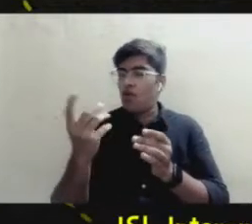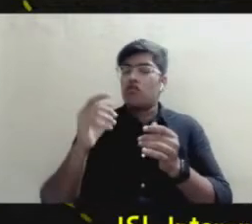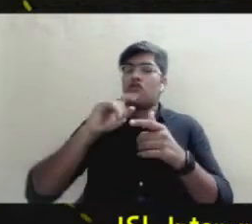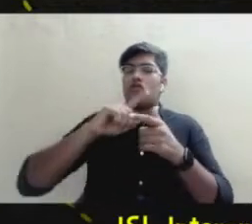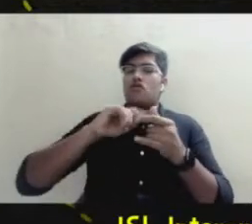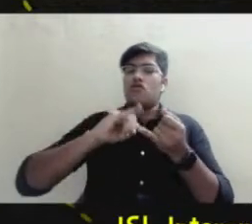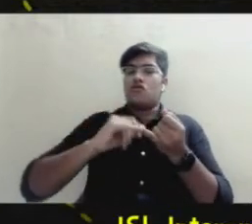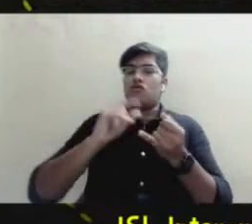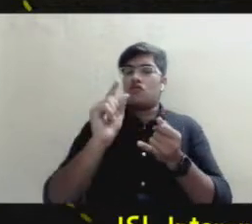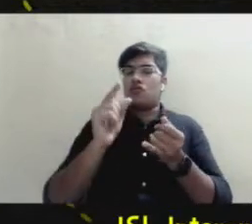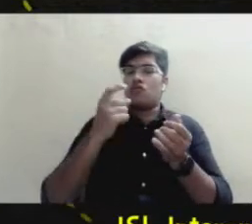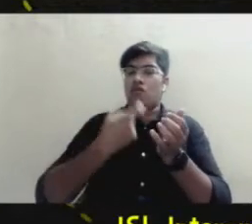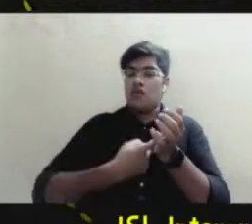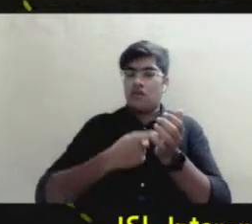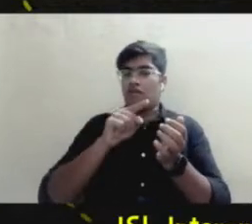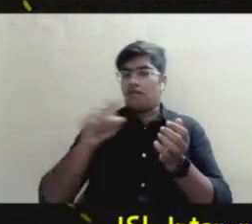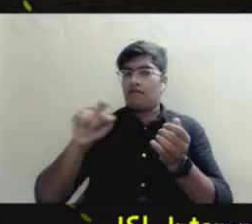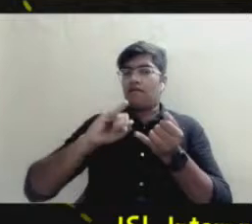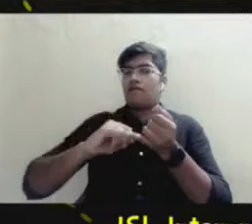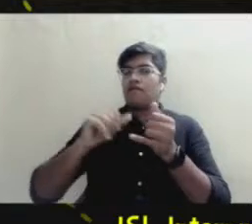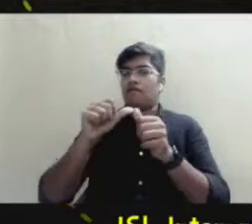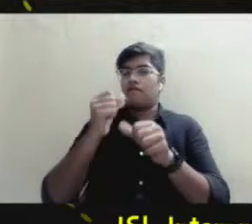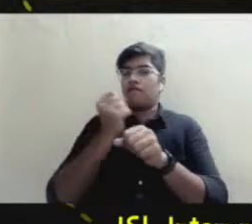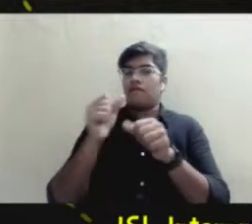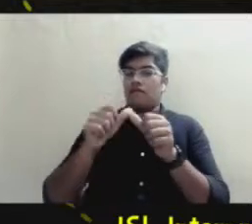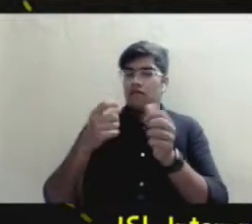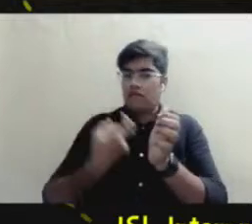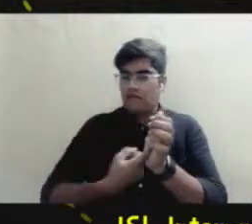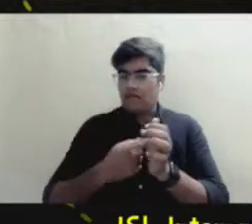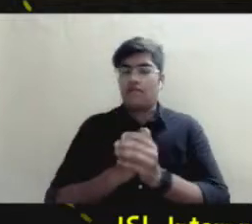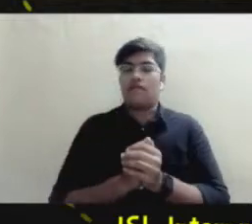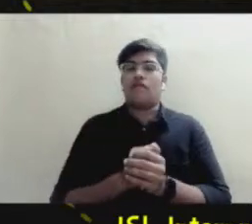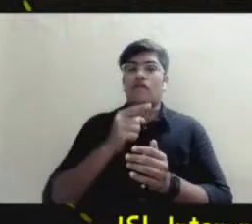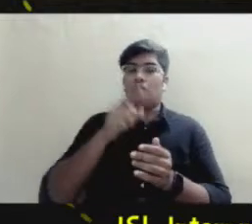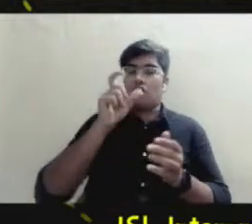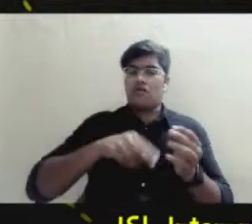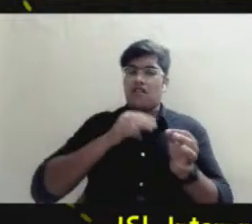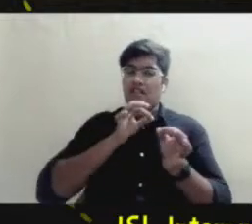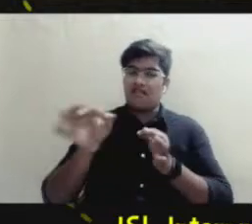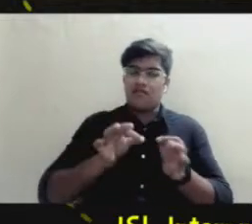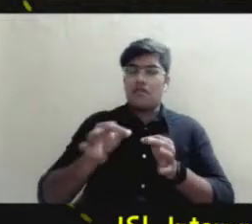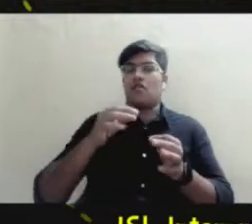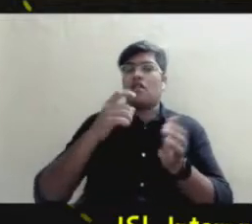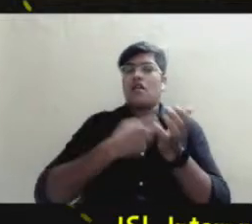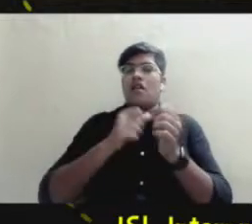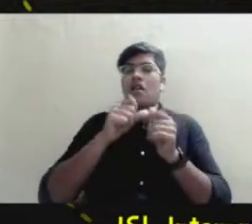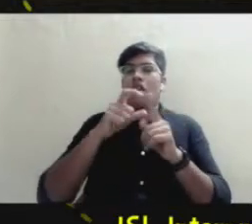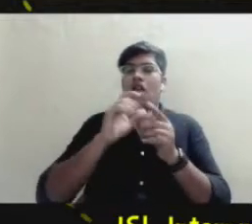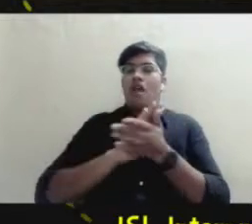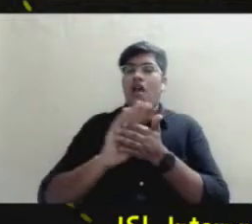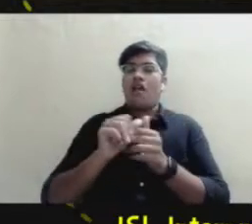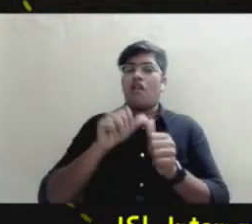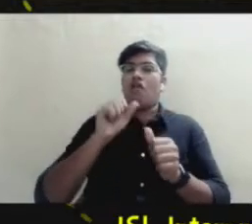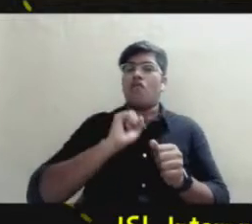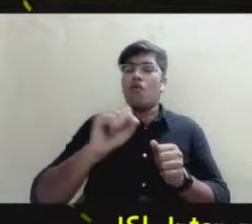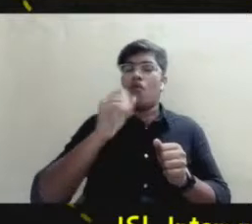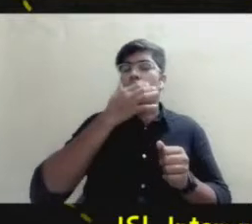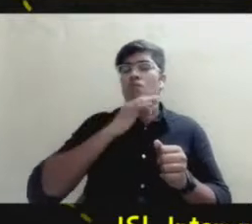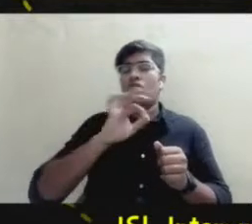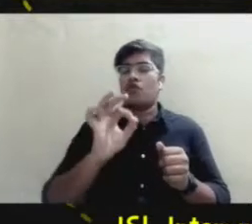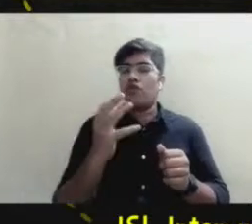beauty in such poetic language, and there is no sense of holding back.